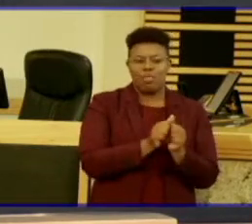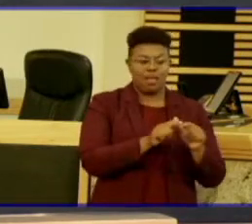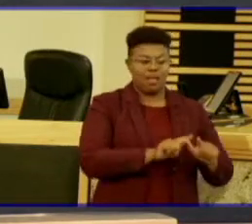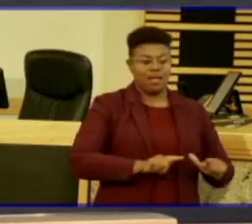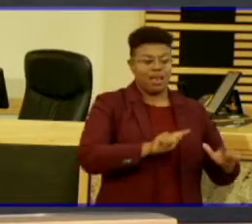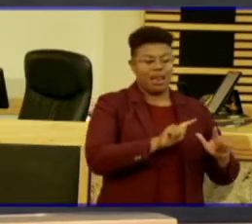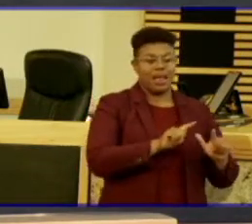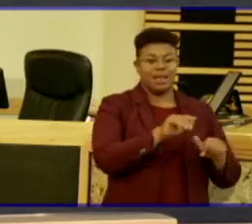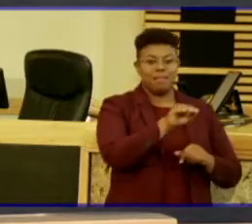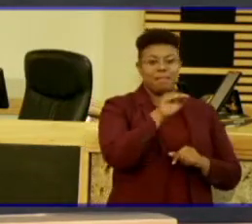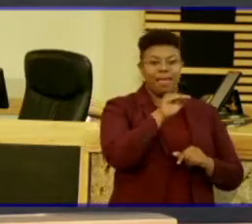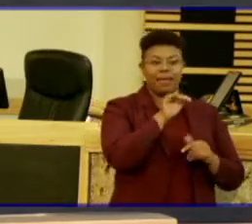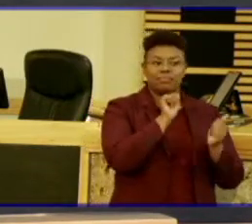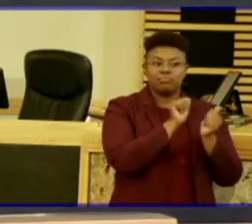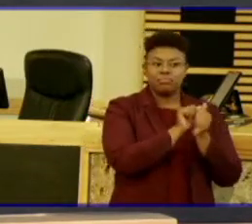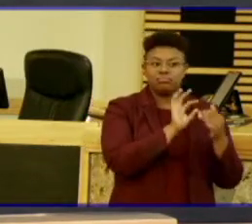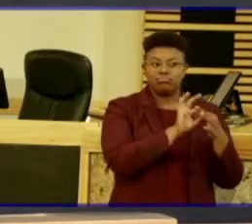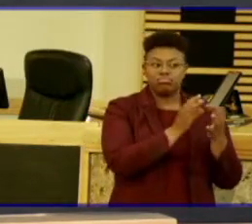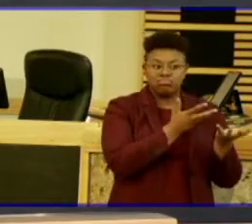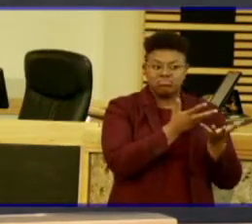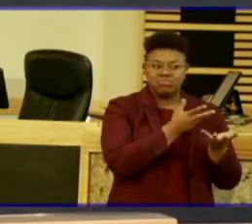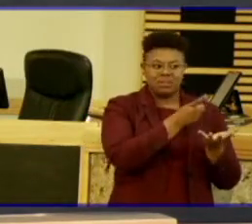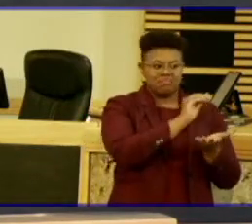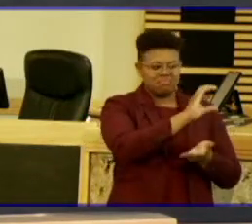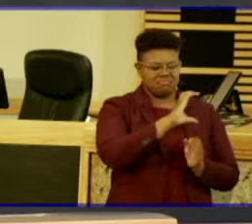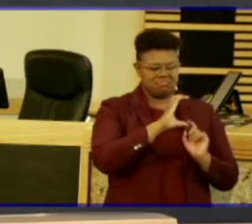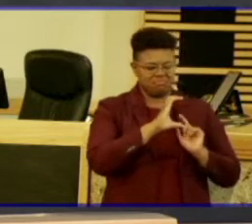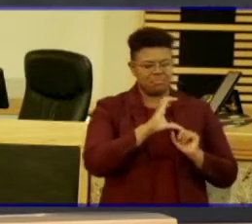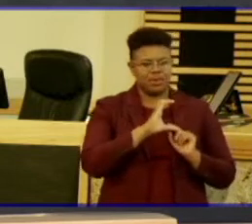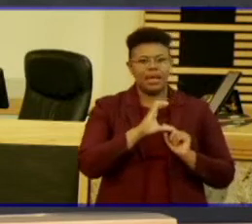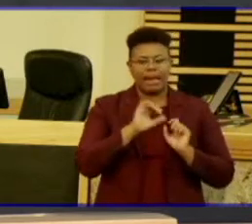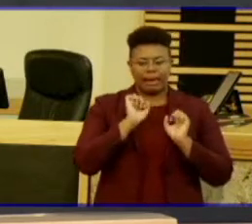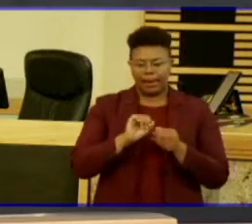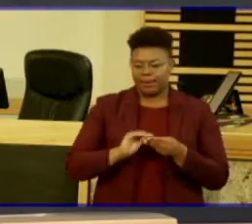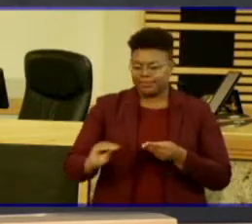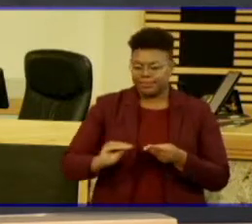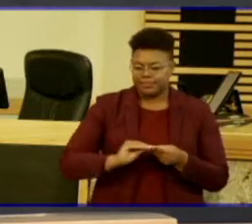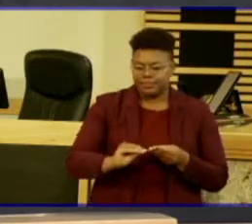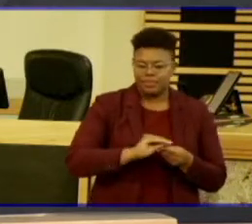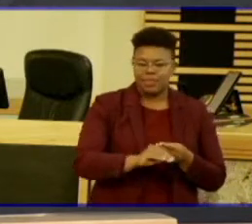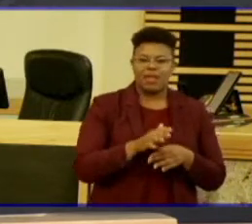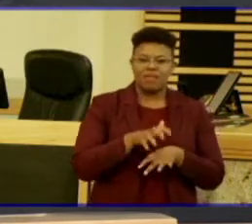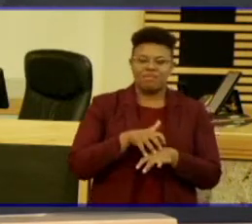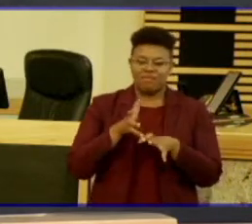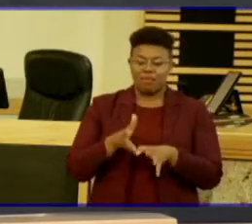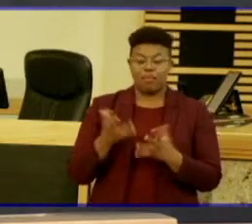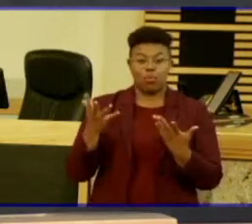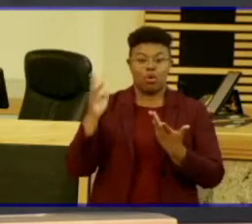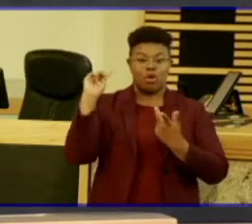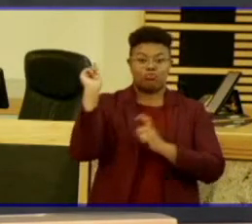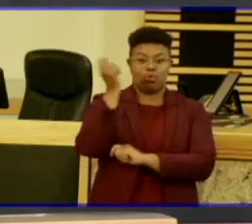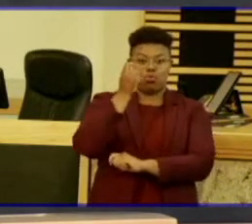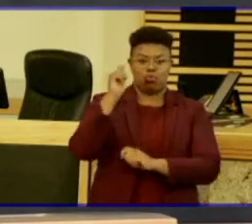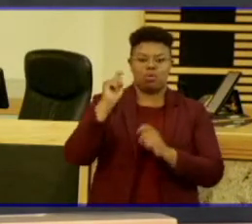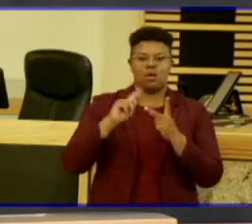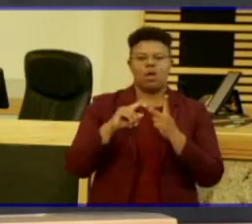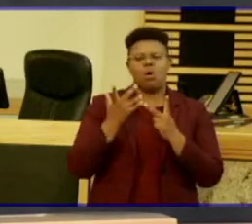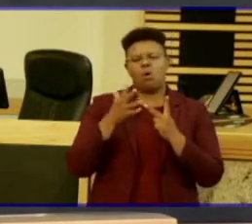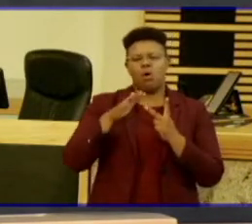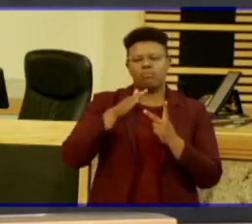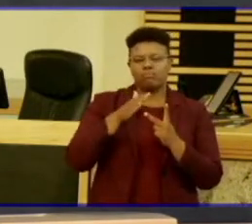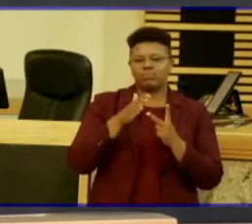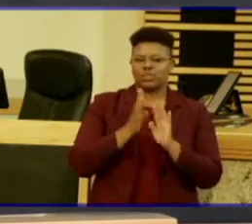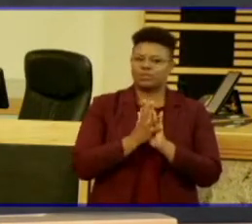focus will be on commercializing of emerging and development of farmers in rural, semi-urban and